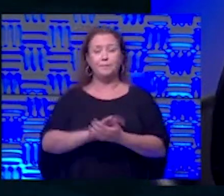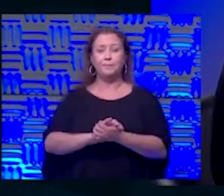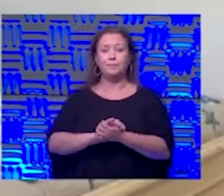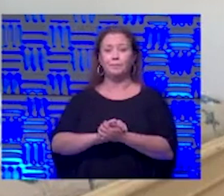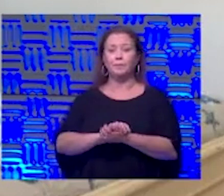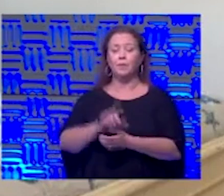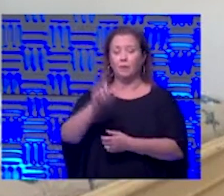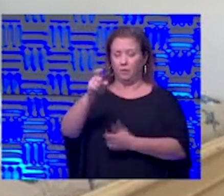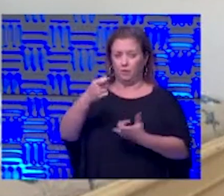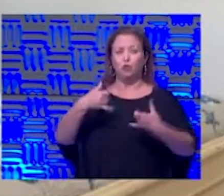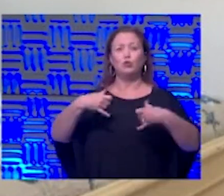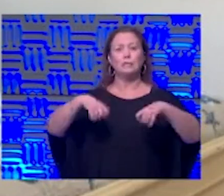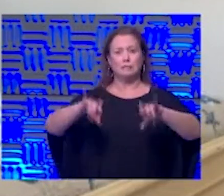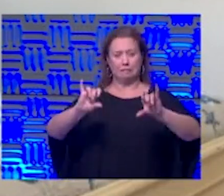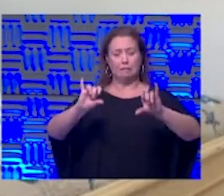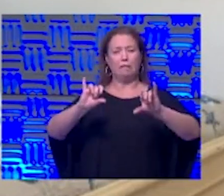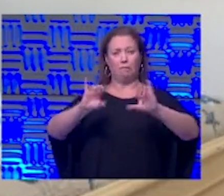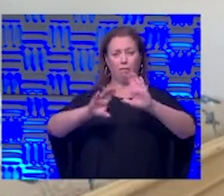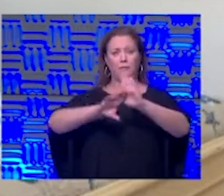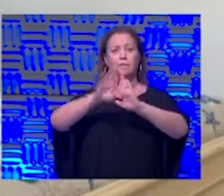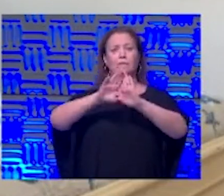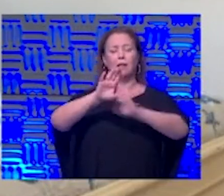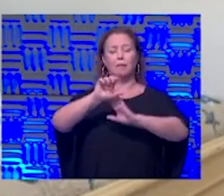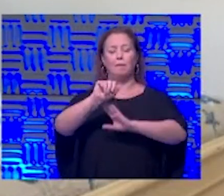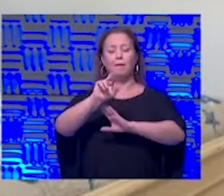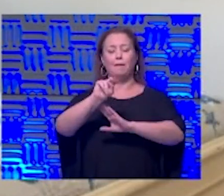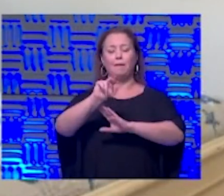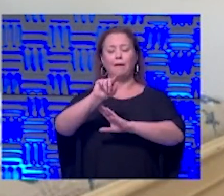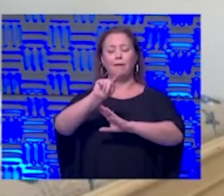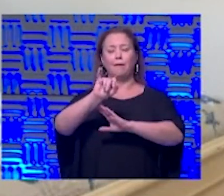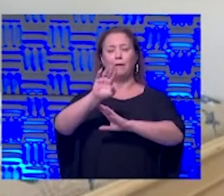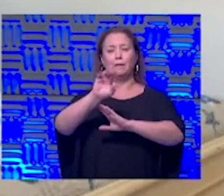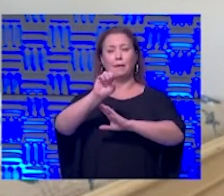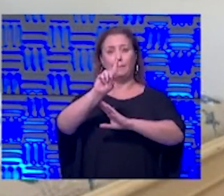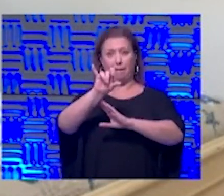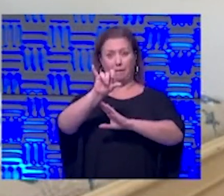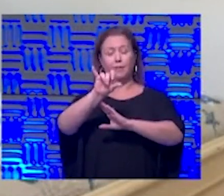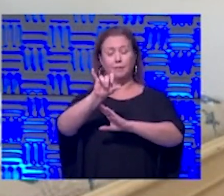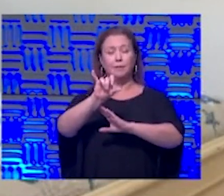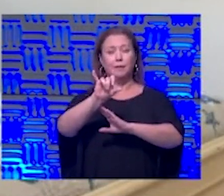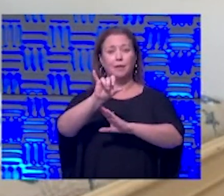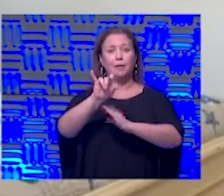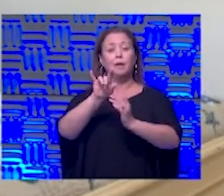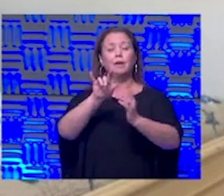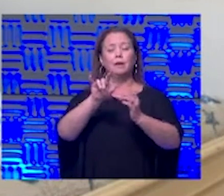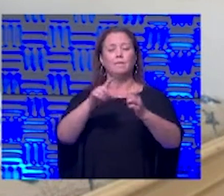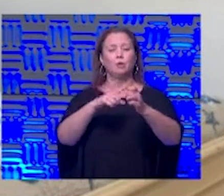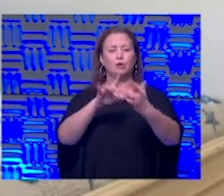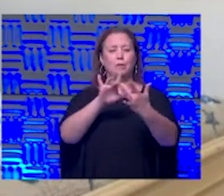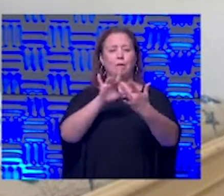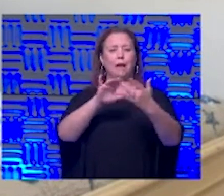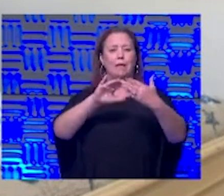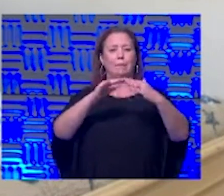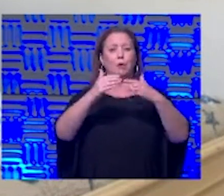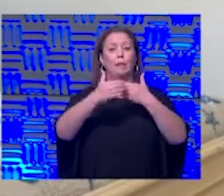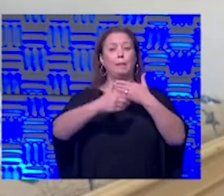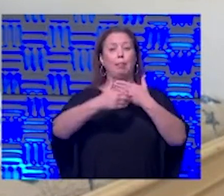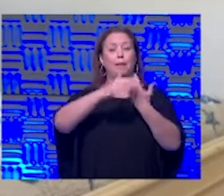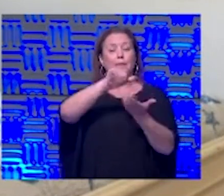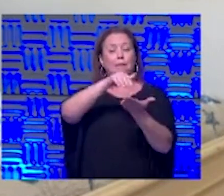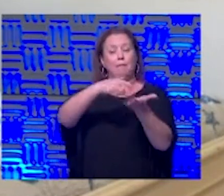Yeah, you should still be able to develop antibodies. The thing to do is contact community blood center, talk with